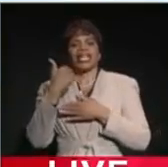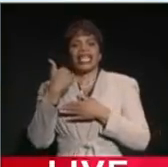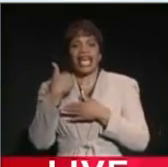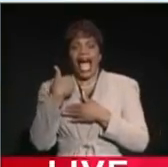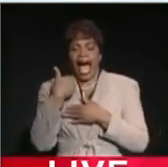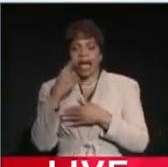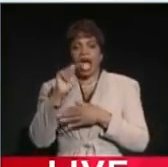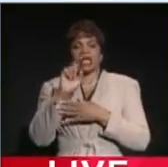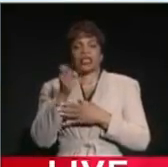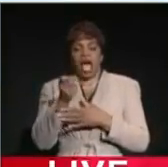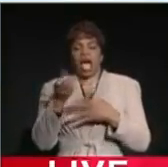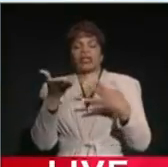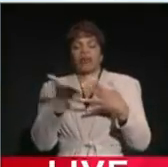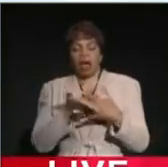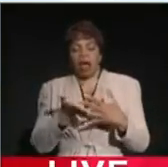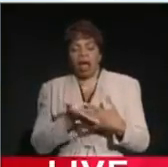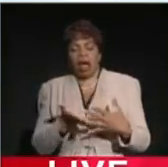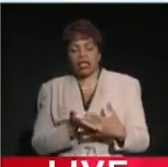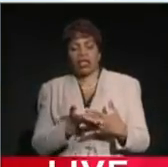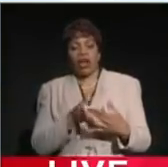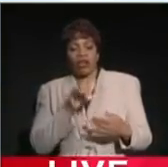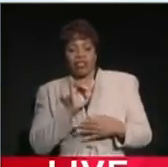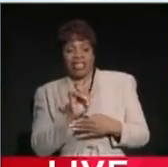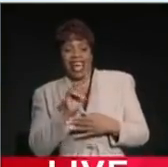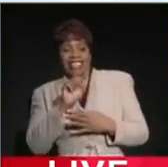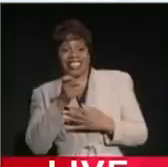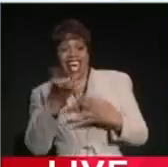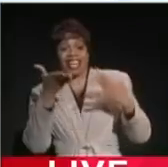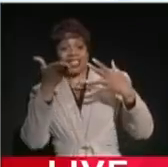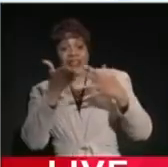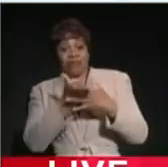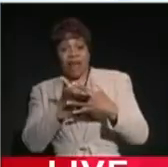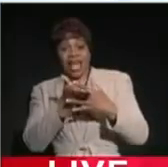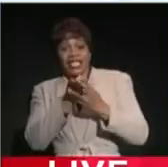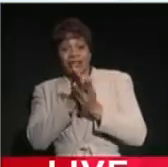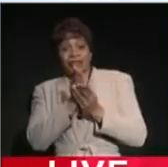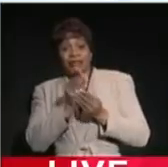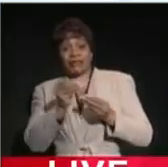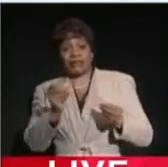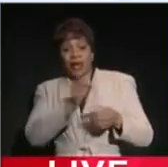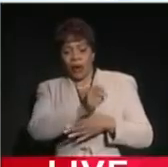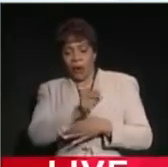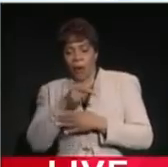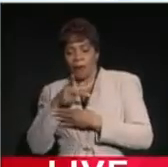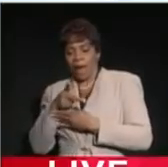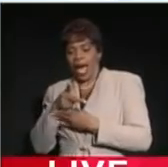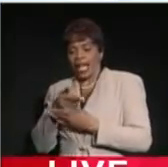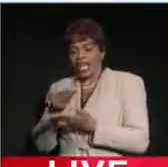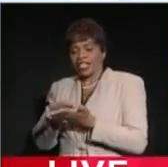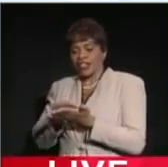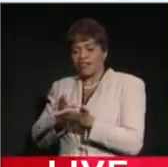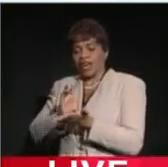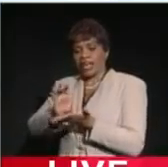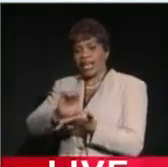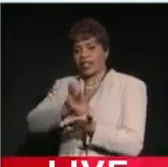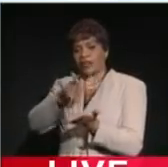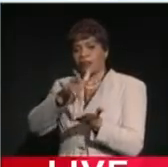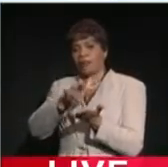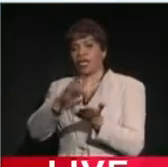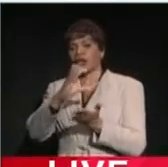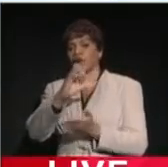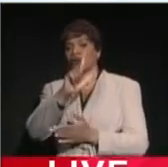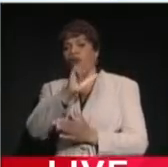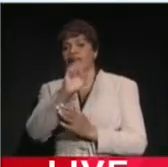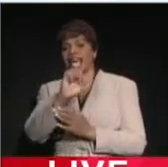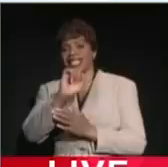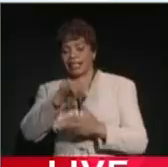breaks. We want to unwind those tax breaks and fund getting back to funding the middle class in this state. Those are three